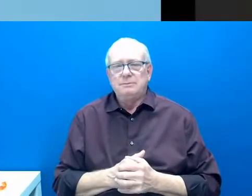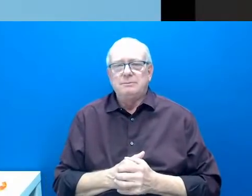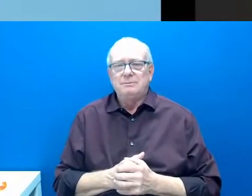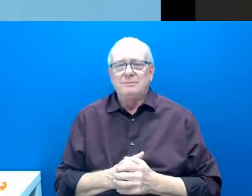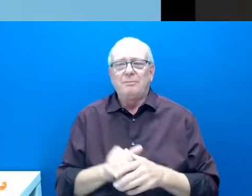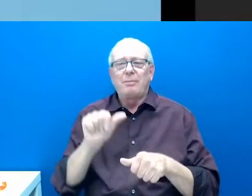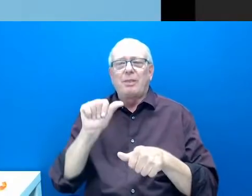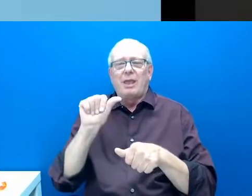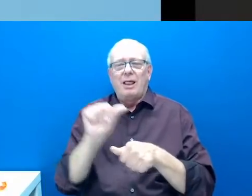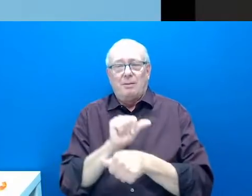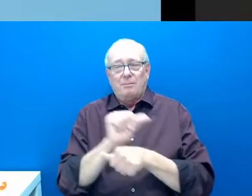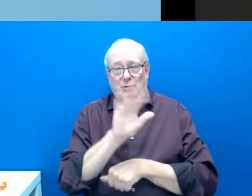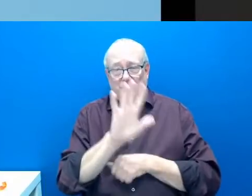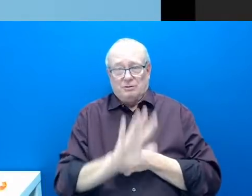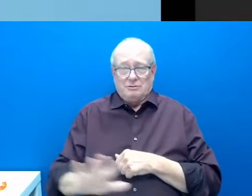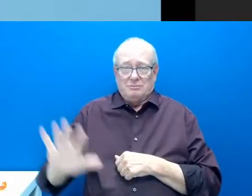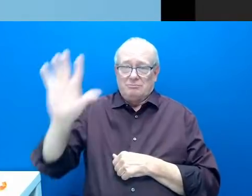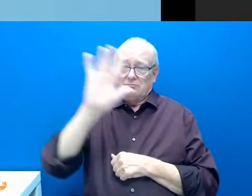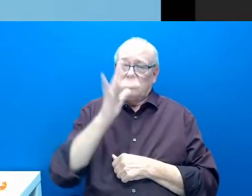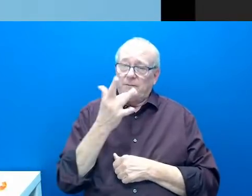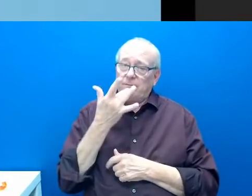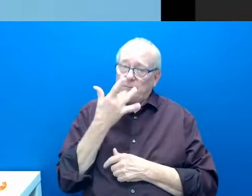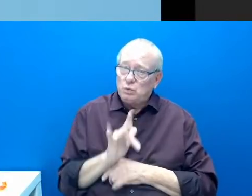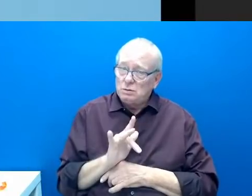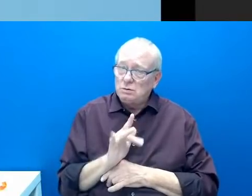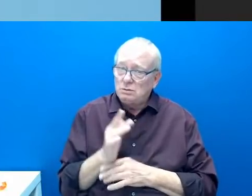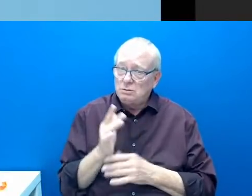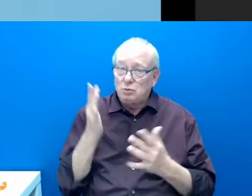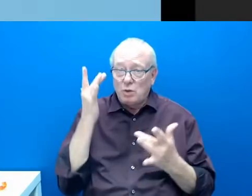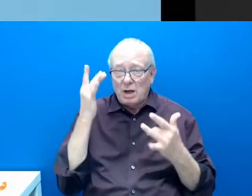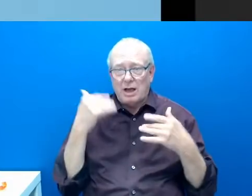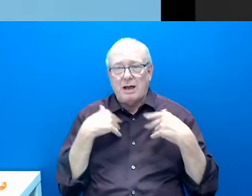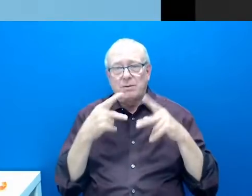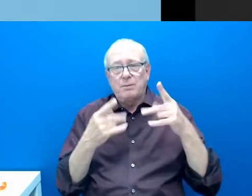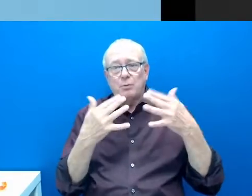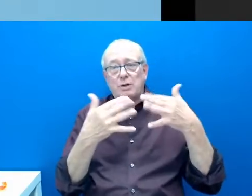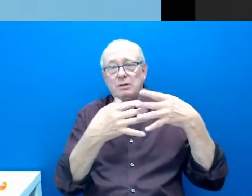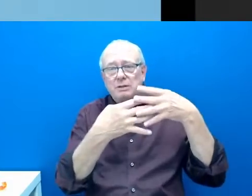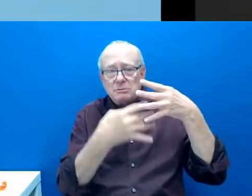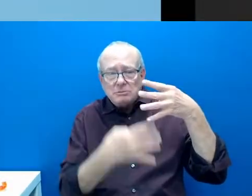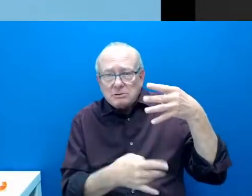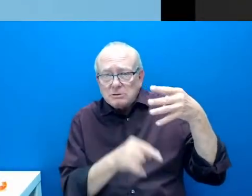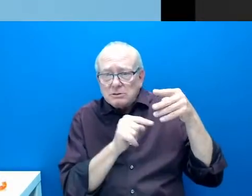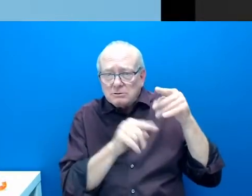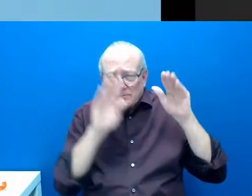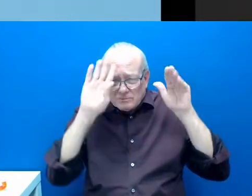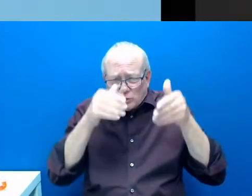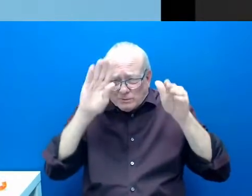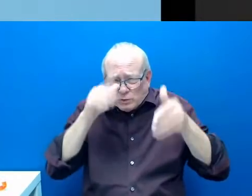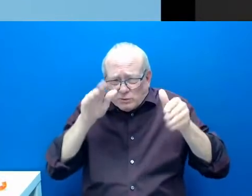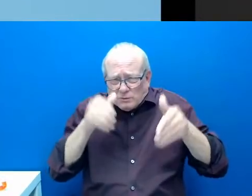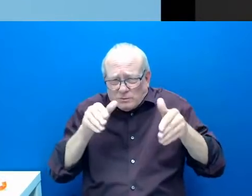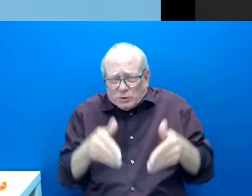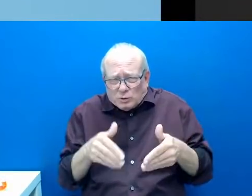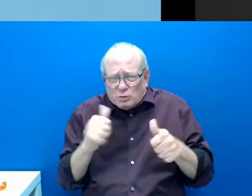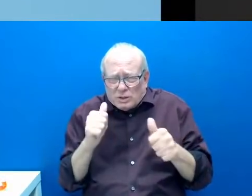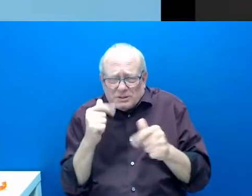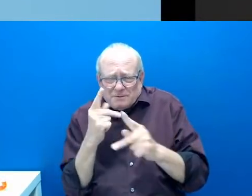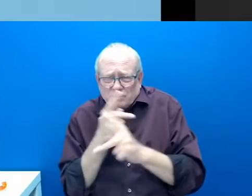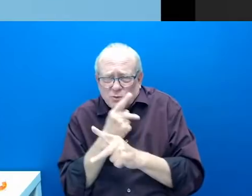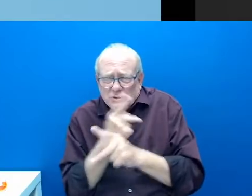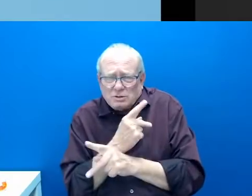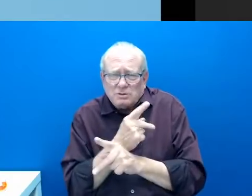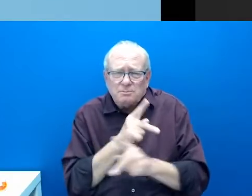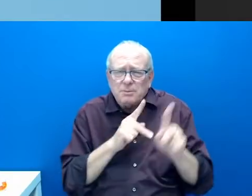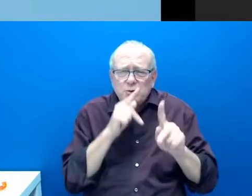So in Alberta, we're really fortunate that we've been working on wait lists, trying to figure out,